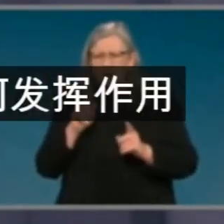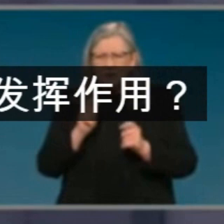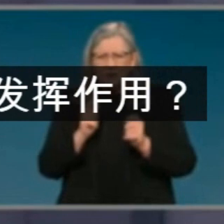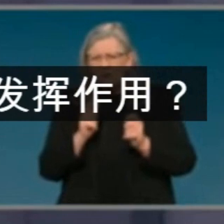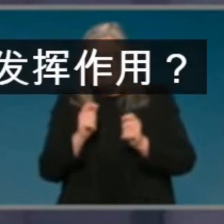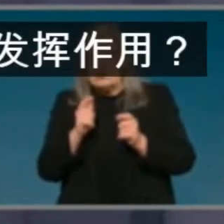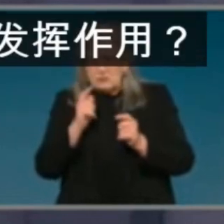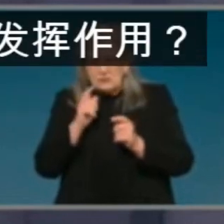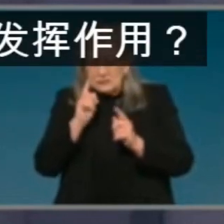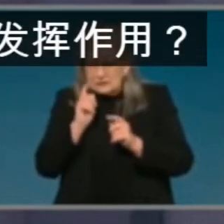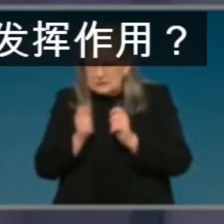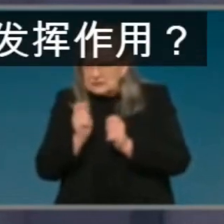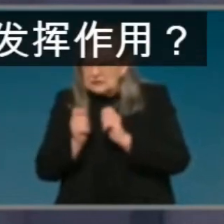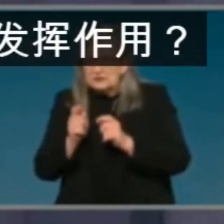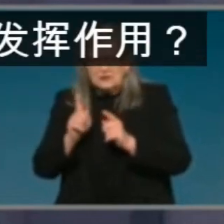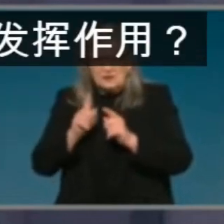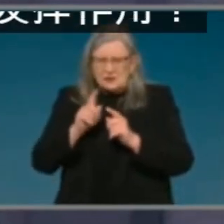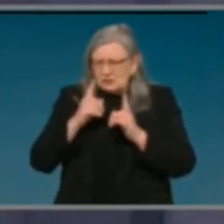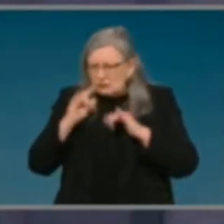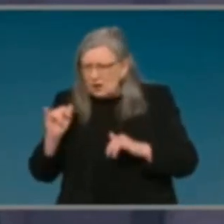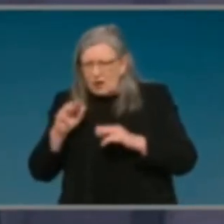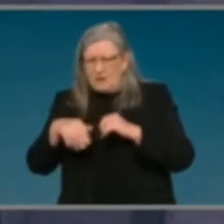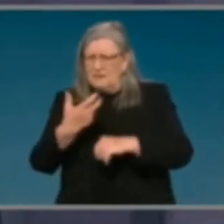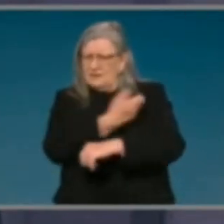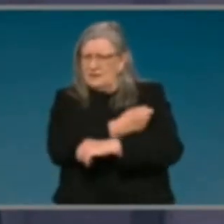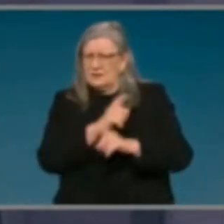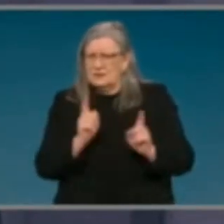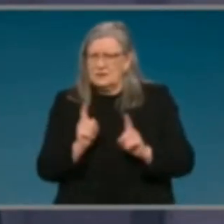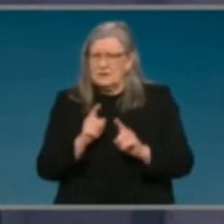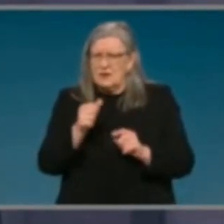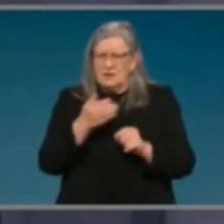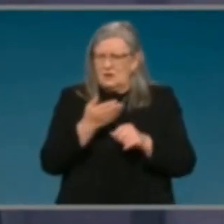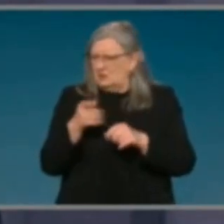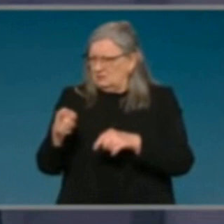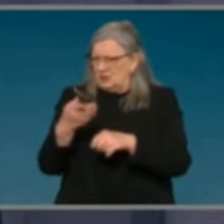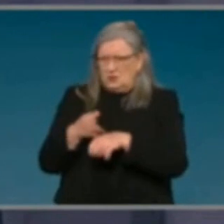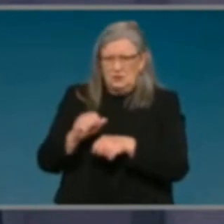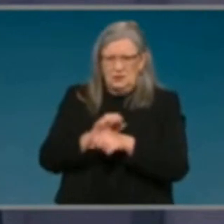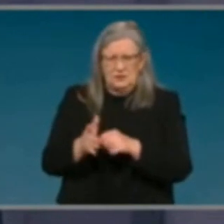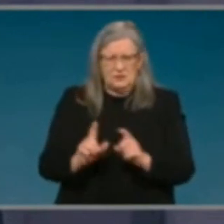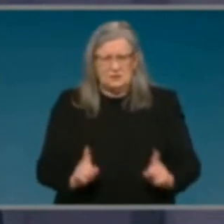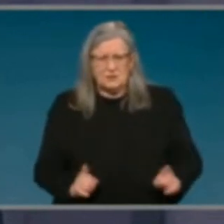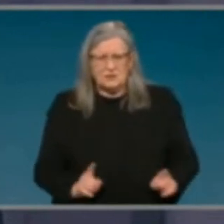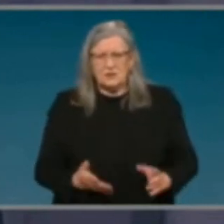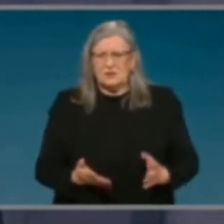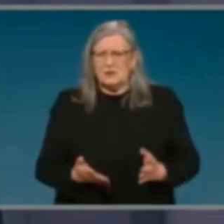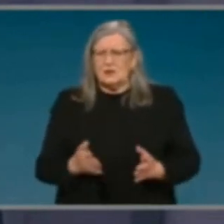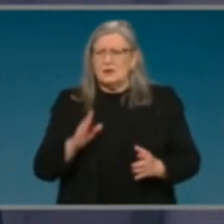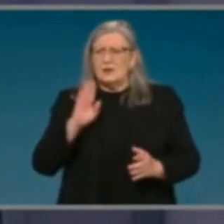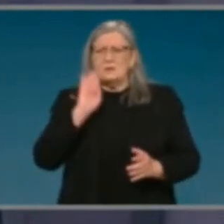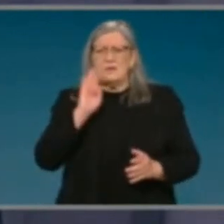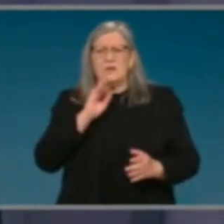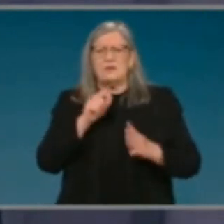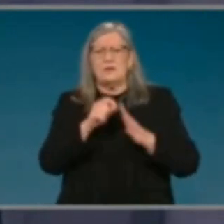out in hospitals across the world? And in regards to booster shots, I think the Prime Minister said this morning there's been 410,000 booster shots